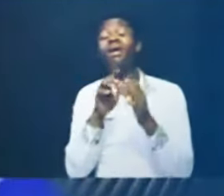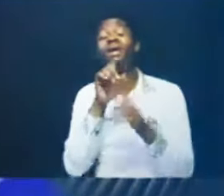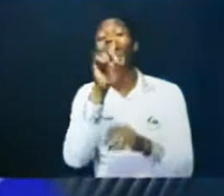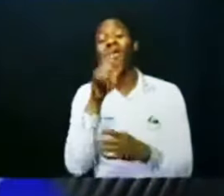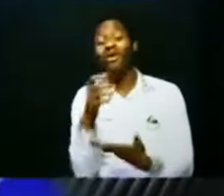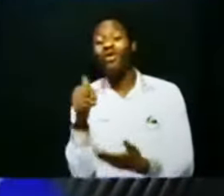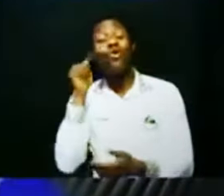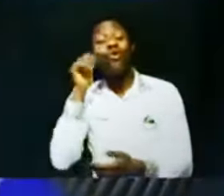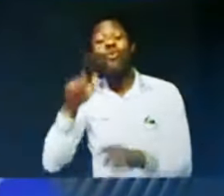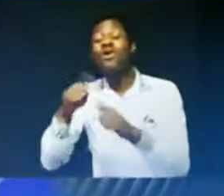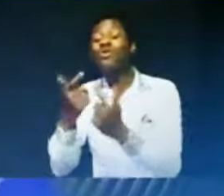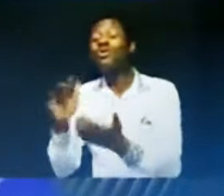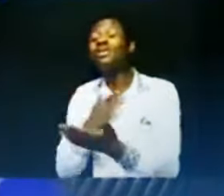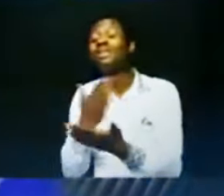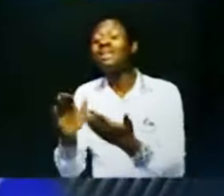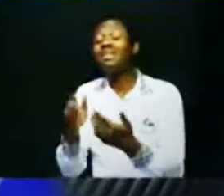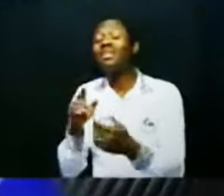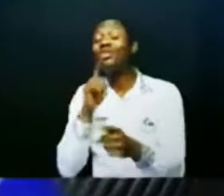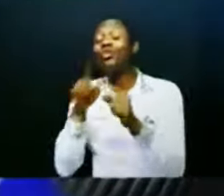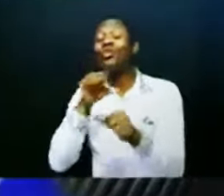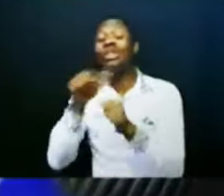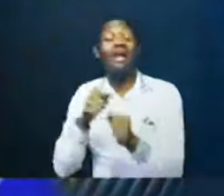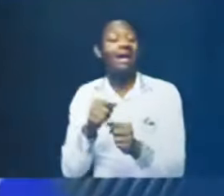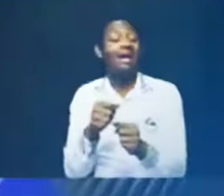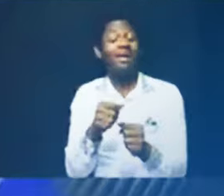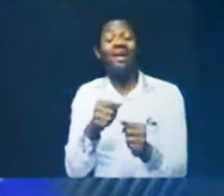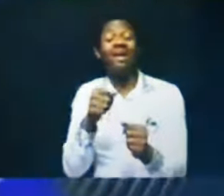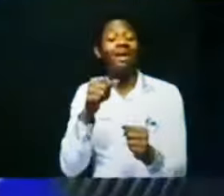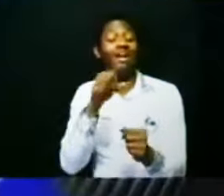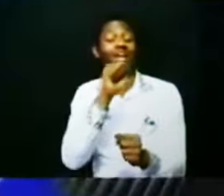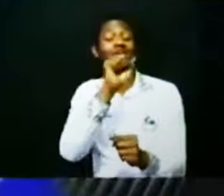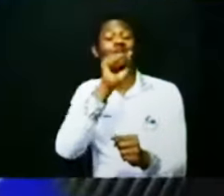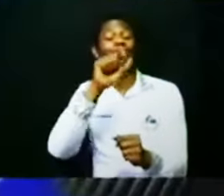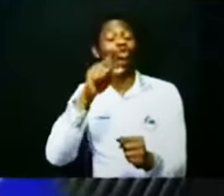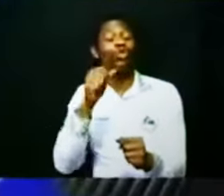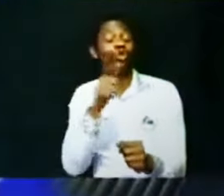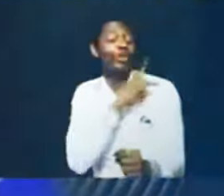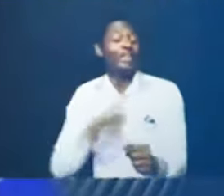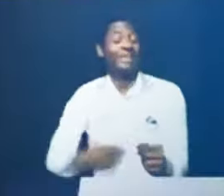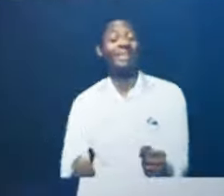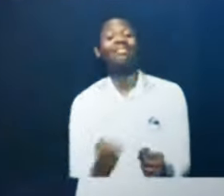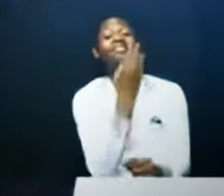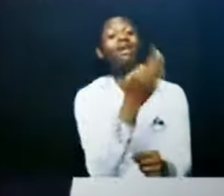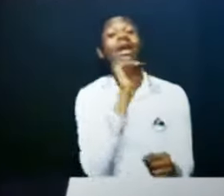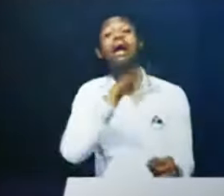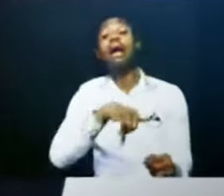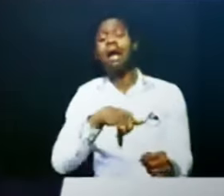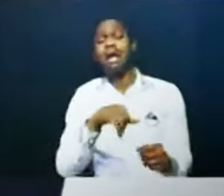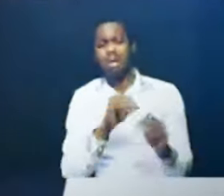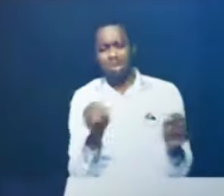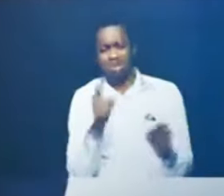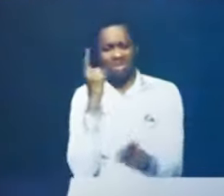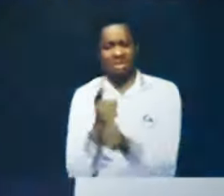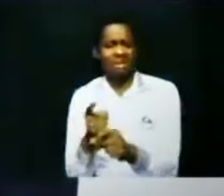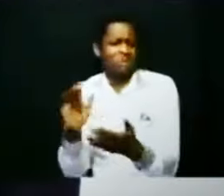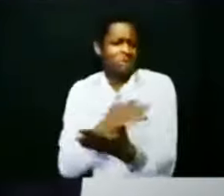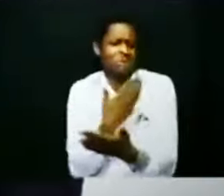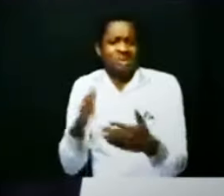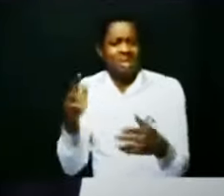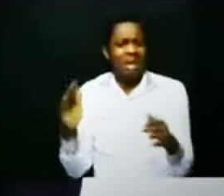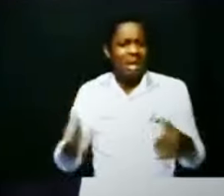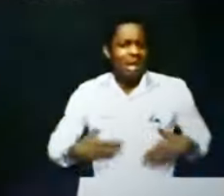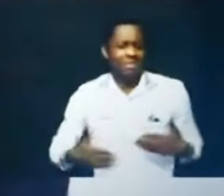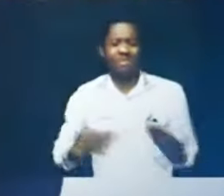can say, will be too. Now, they were singing their songs out of a sight. What do you want to? When in Haji. And then the